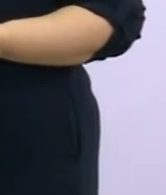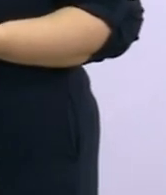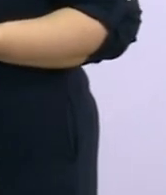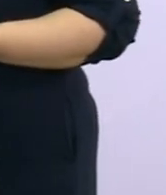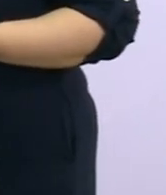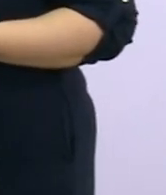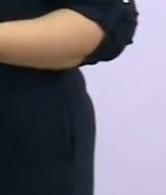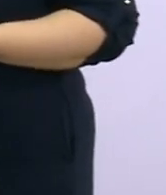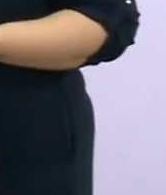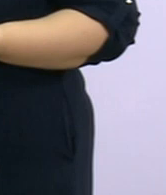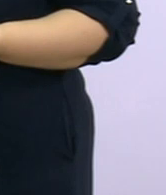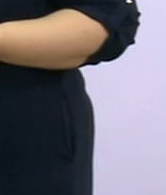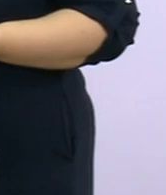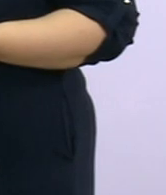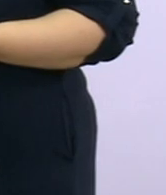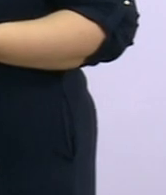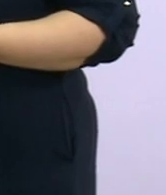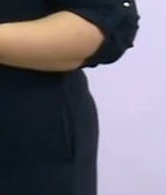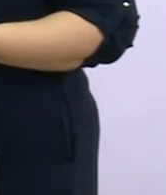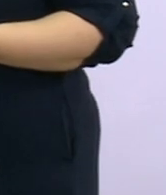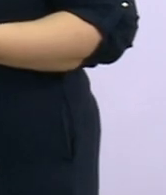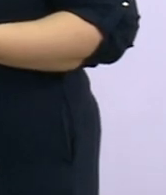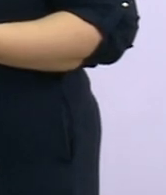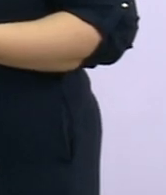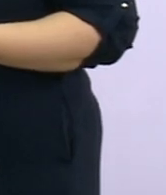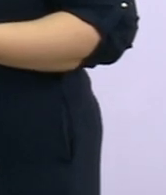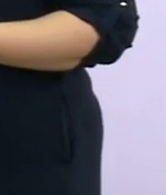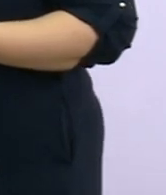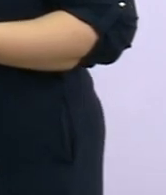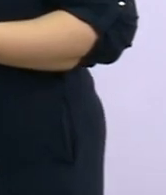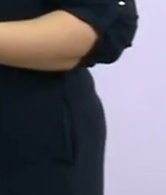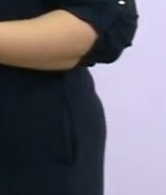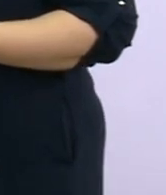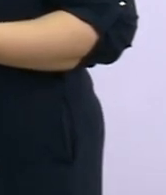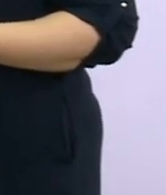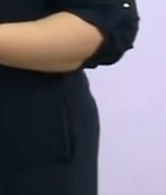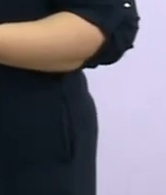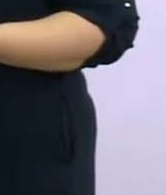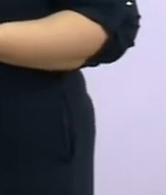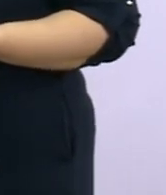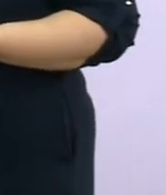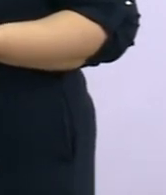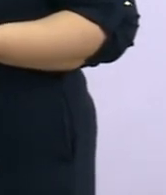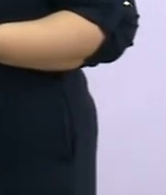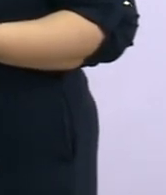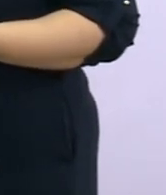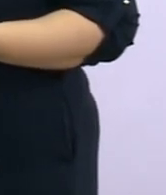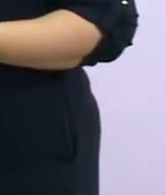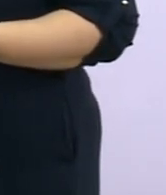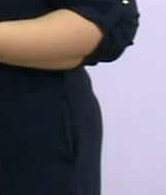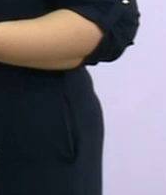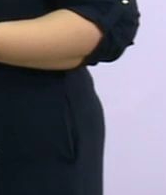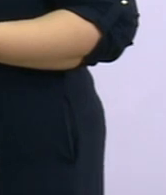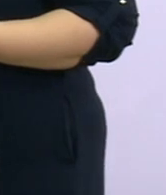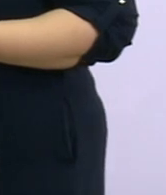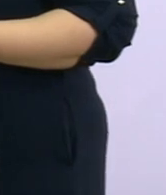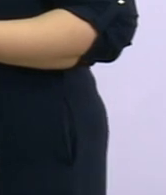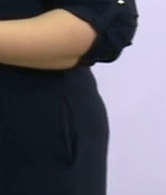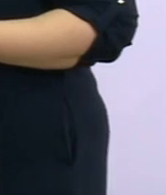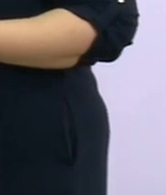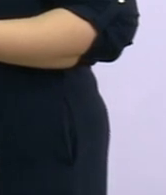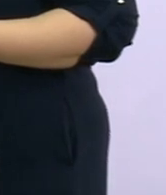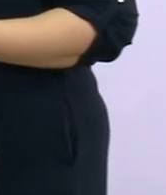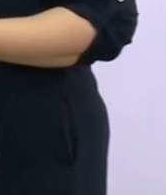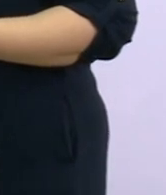Adventurous. It means willing to take risks or to try out new methods, ideas,